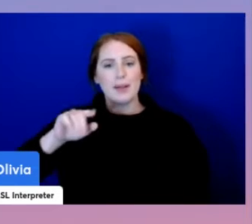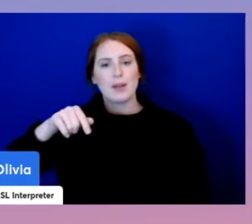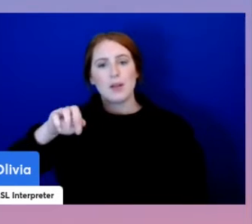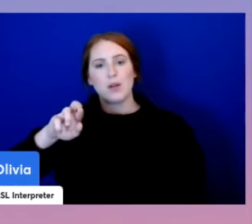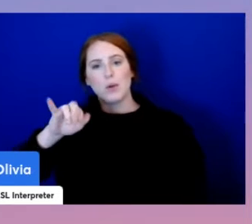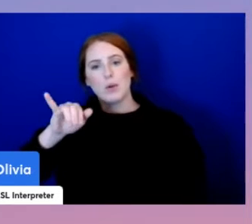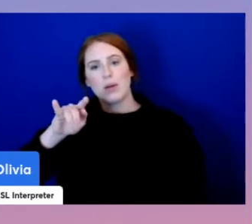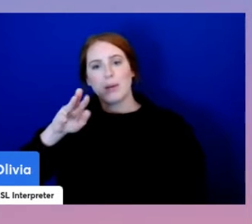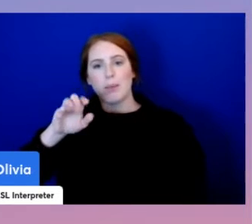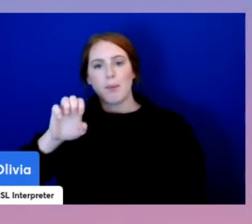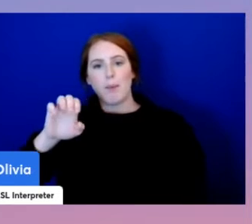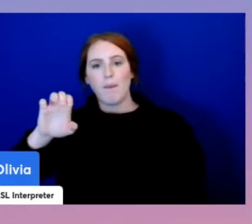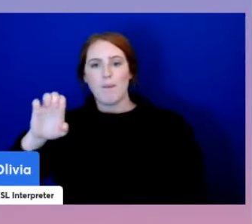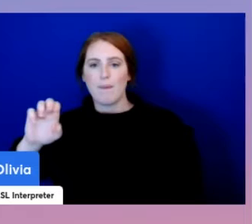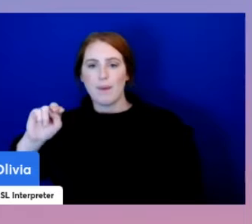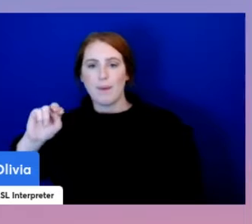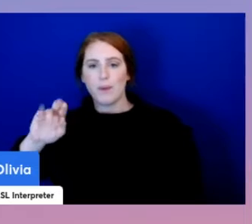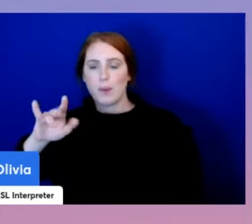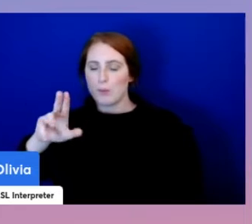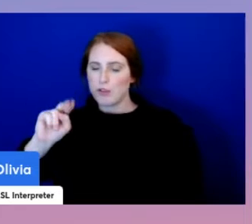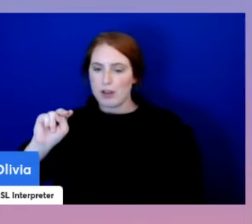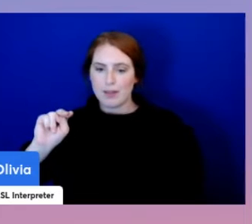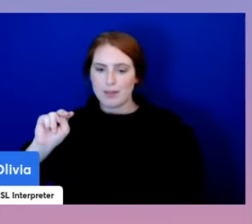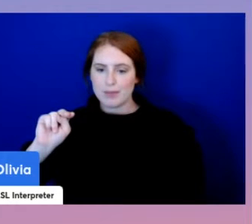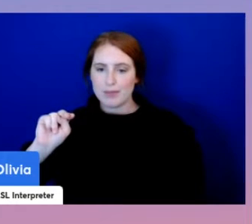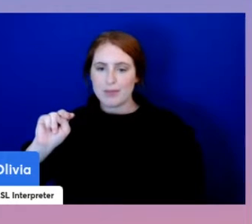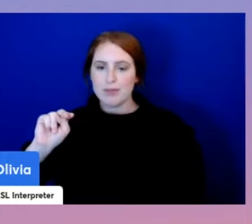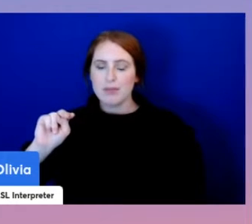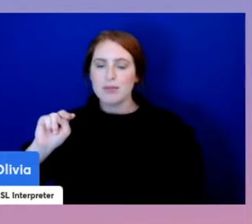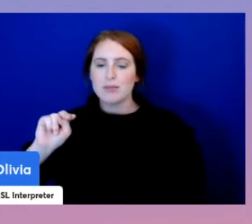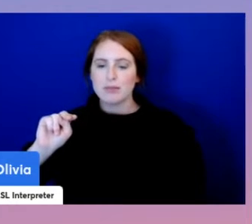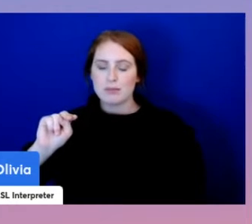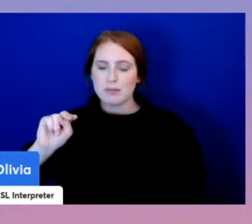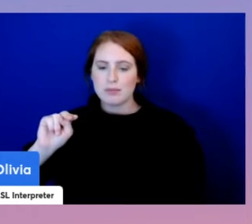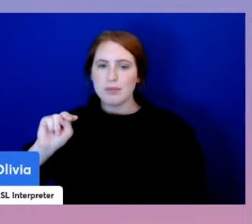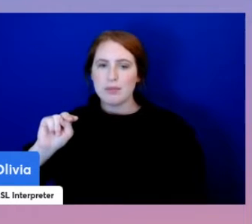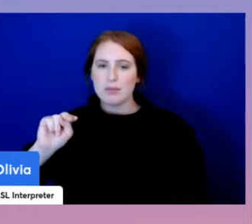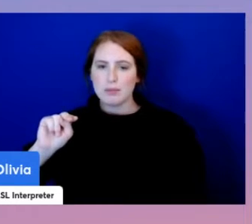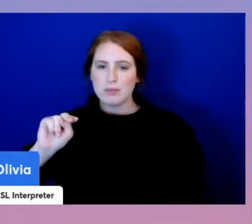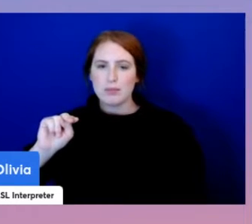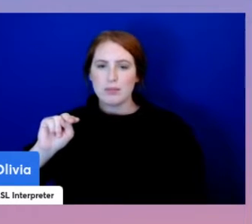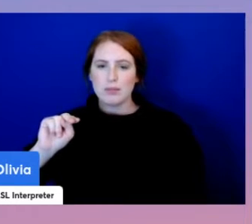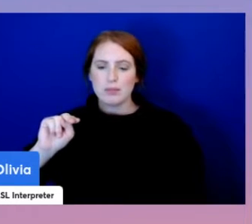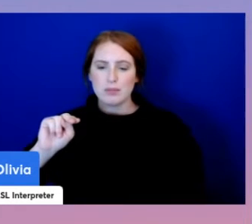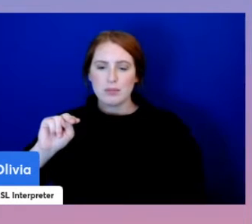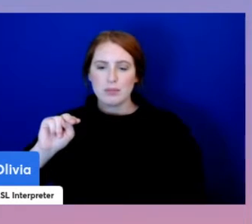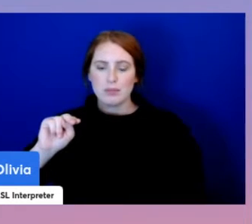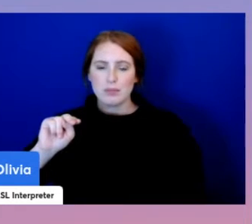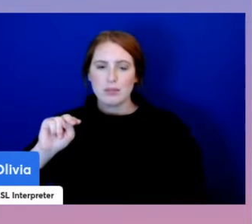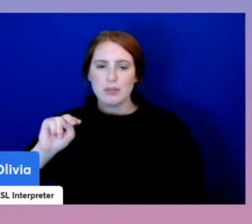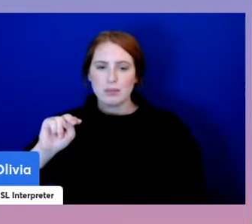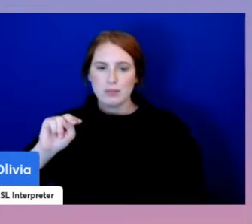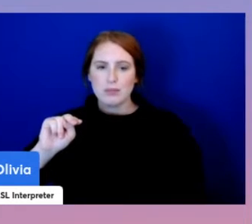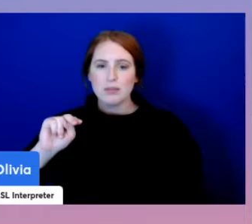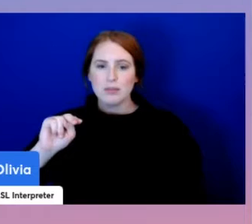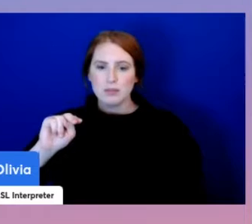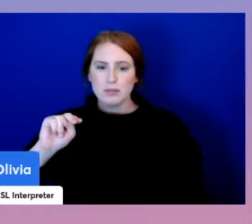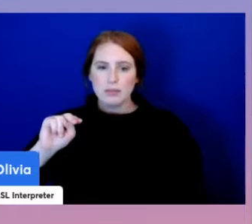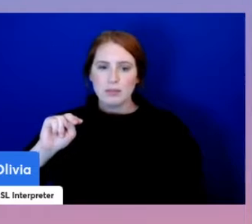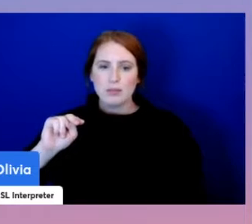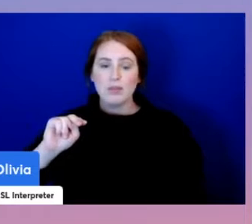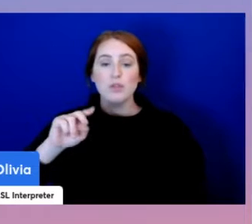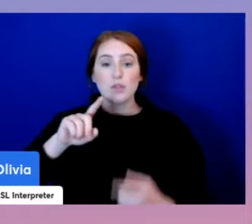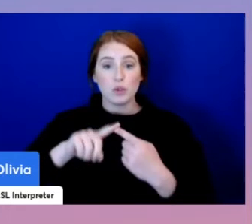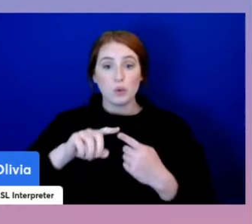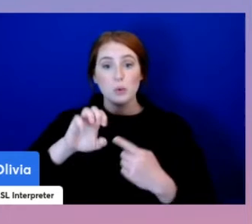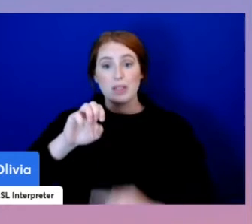on MongoDB version 7 onward. To enable the encrypt the data